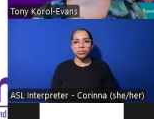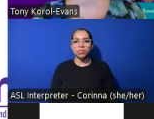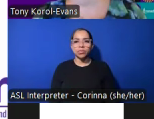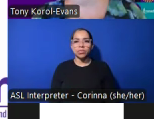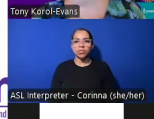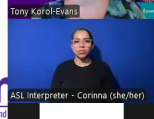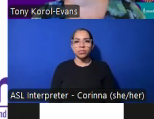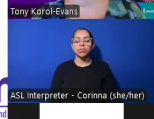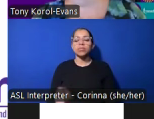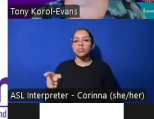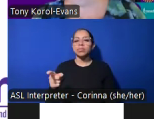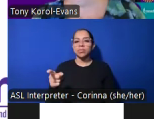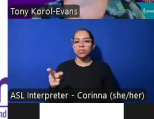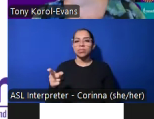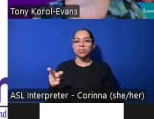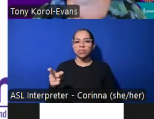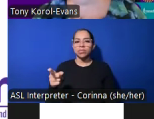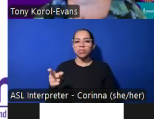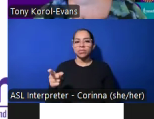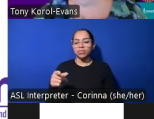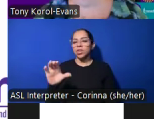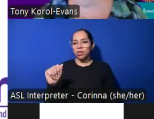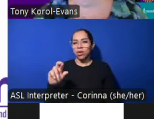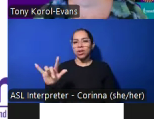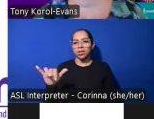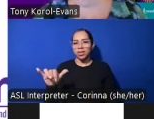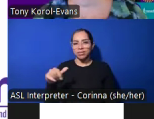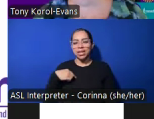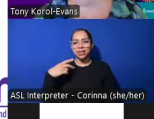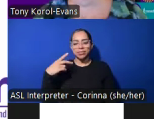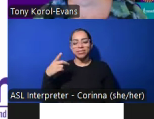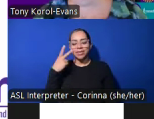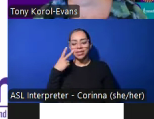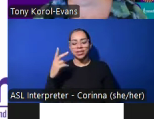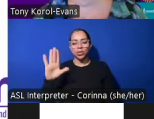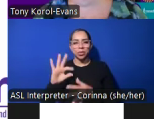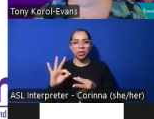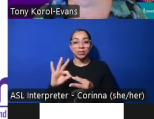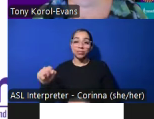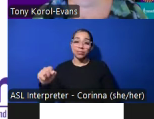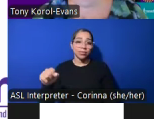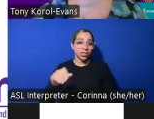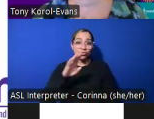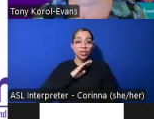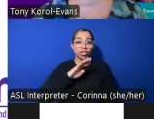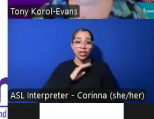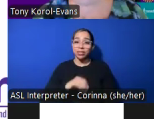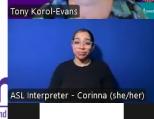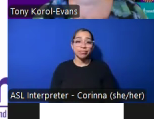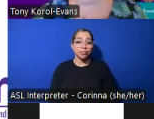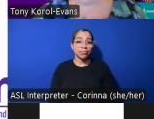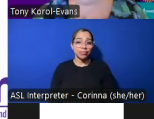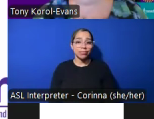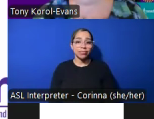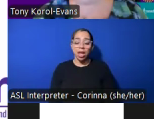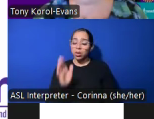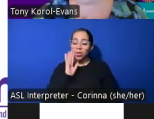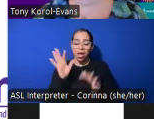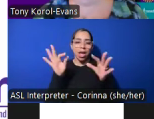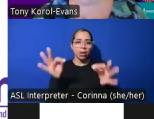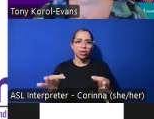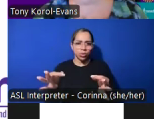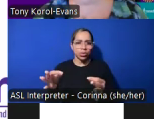Hi, Carly. I see your thing. Yes, I understand. I know that this is very frustrating. And I will absolutely